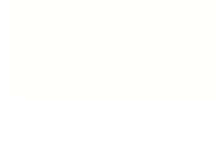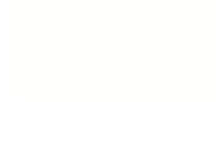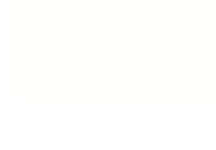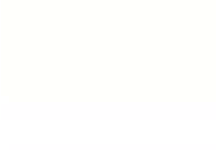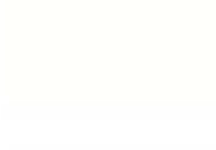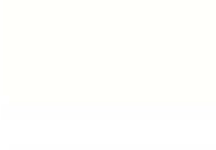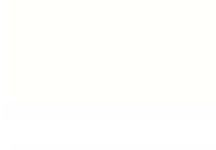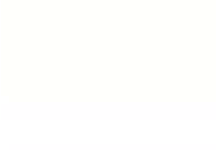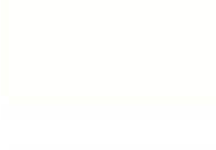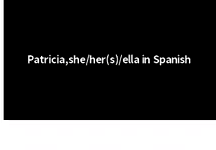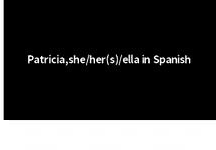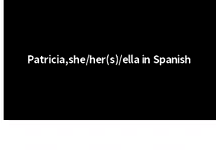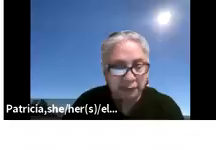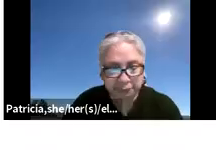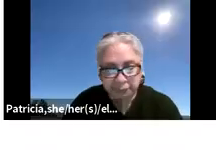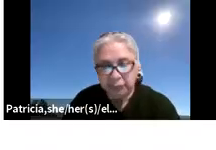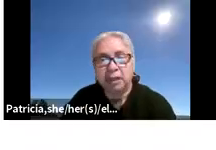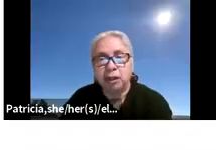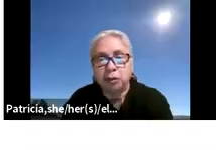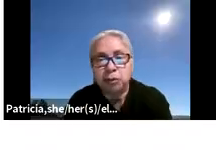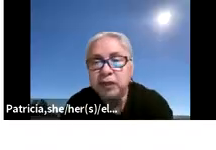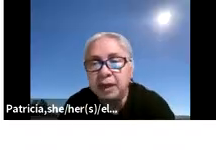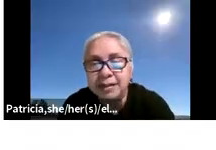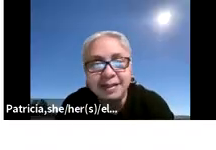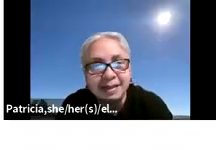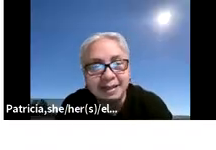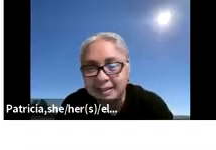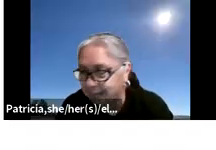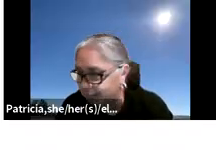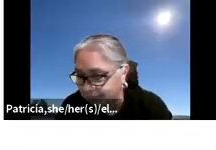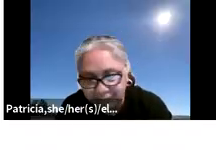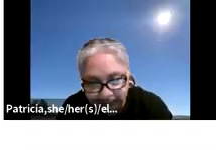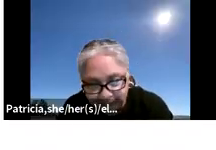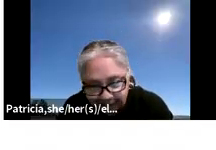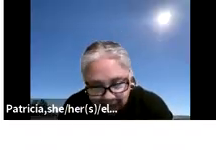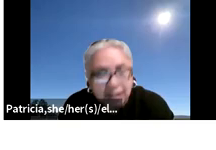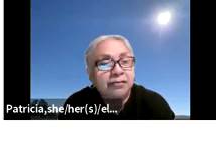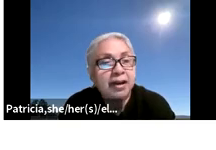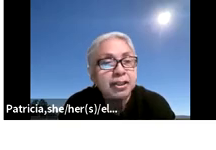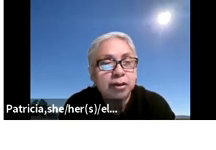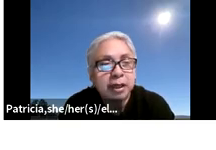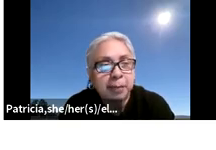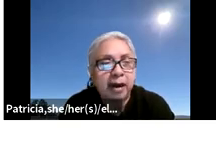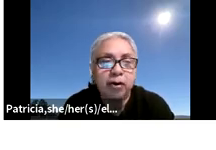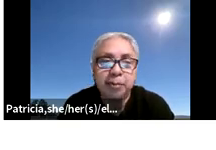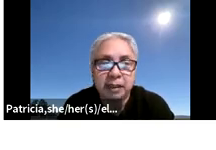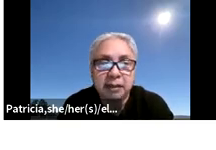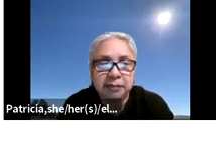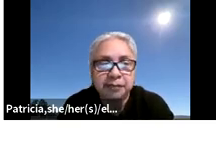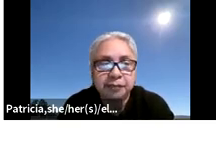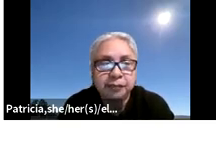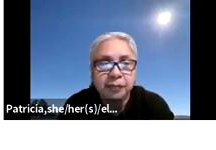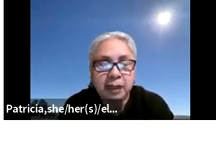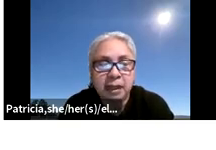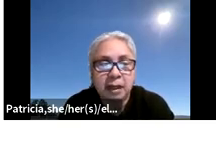Thank you, Michelle. This is Patricia. Moving on to the next slide, fostering empowerment.